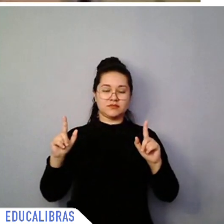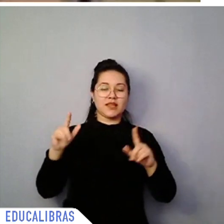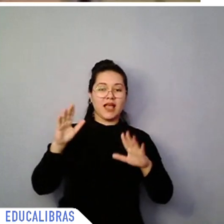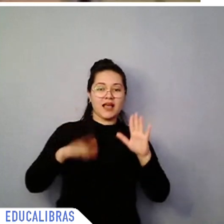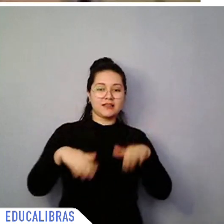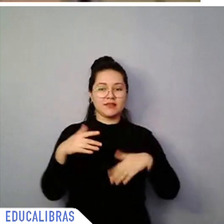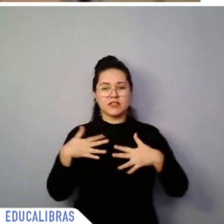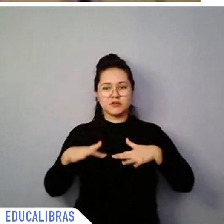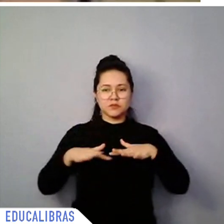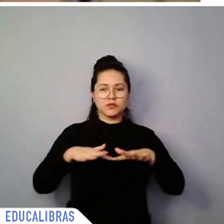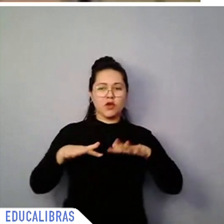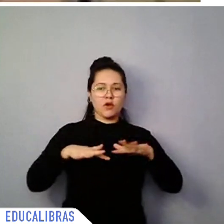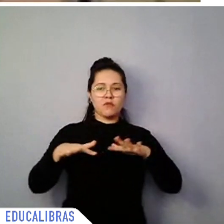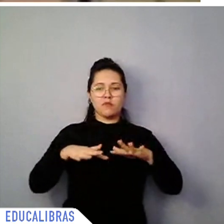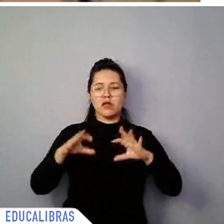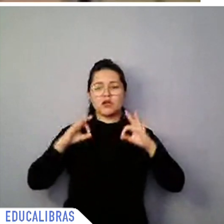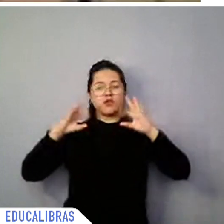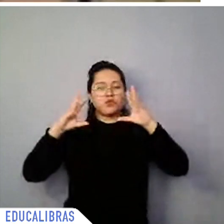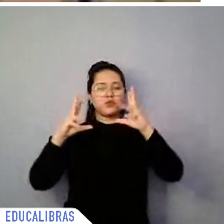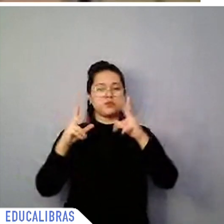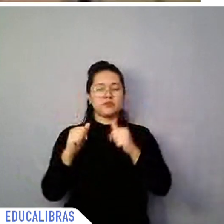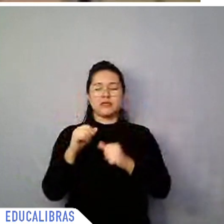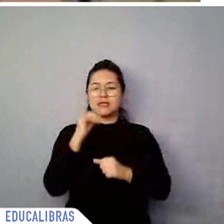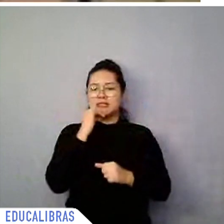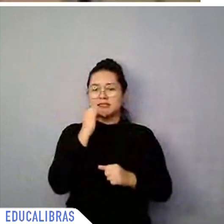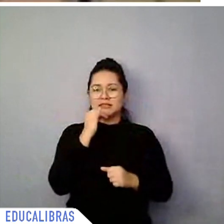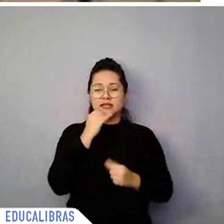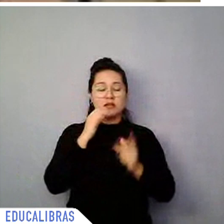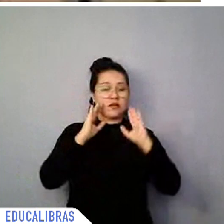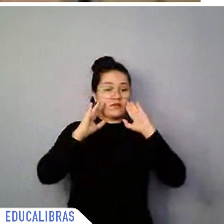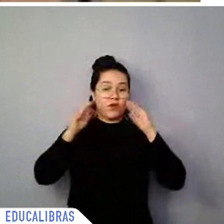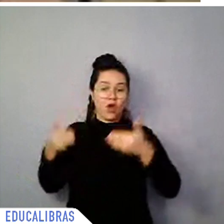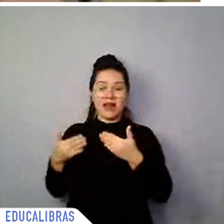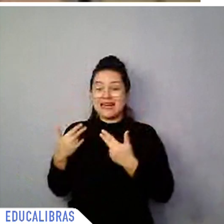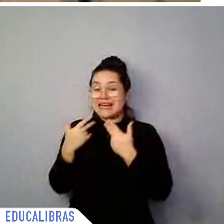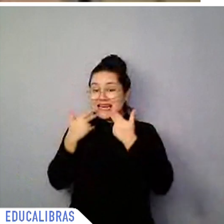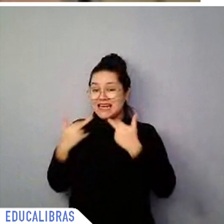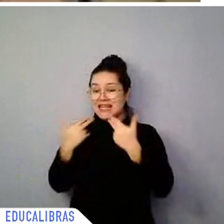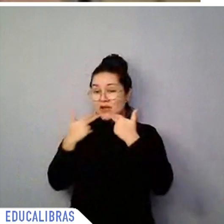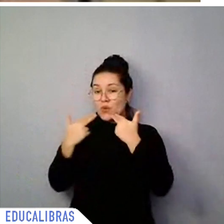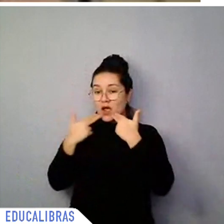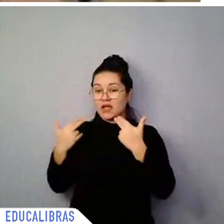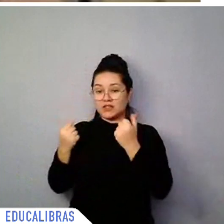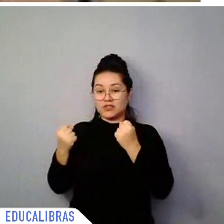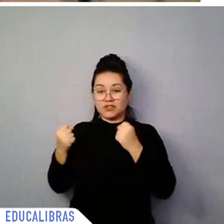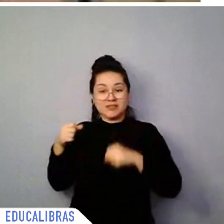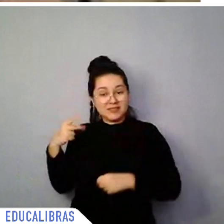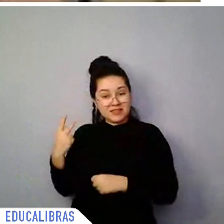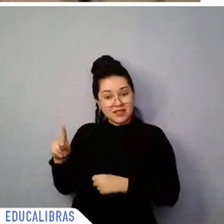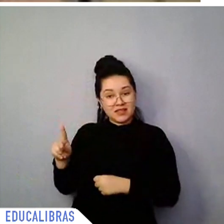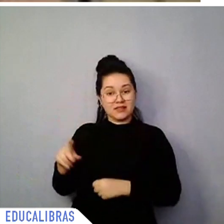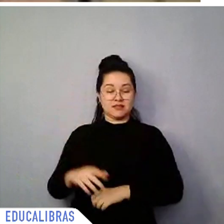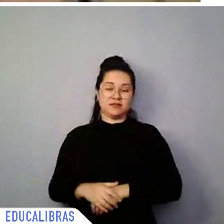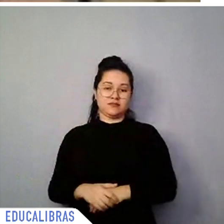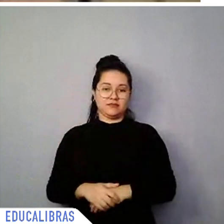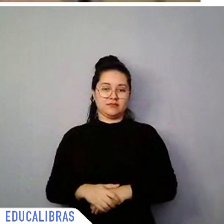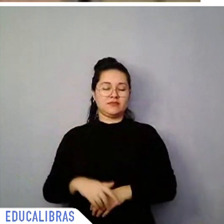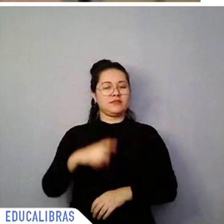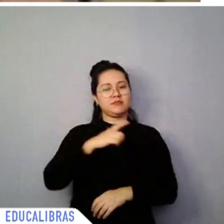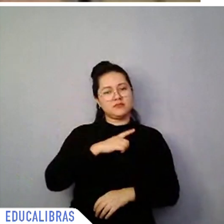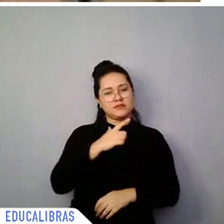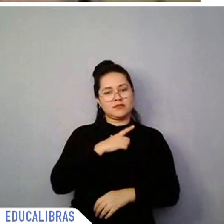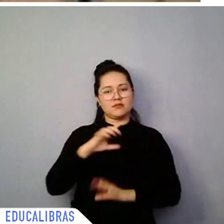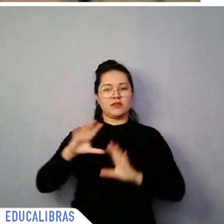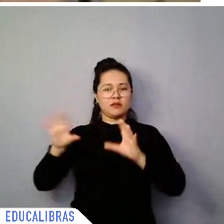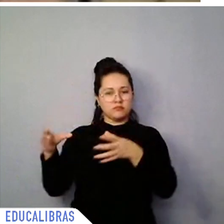Publicity is very important. We have to use the language that they use, talk the way